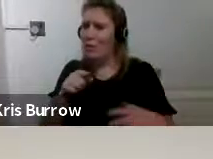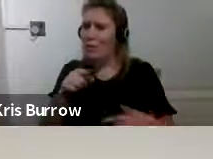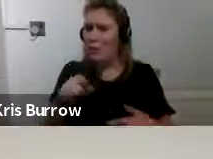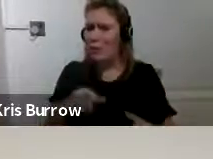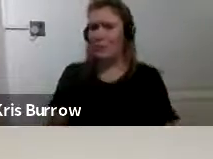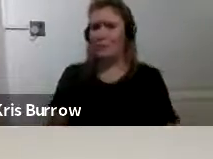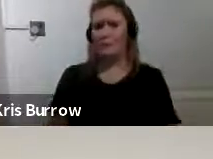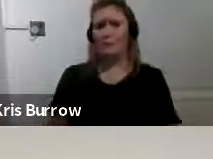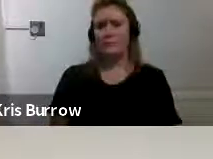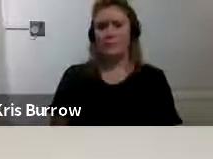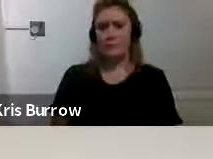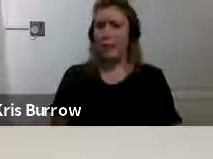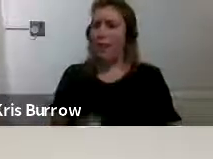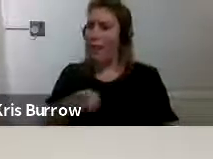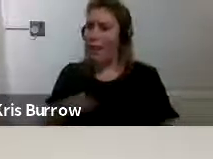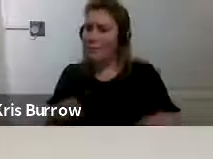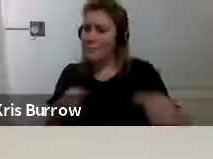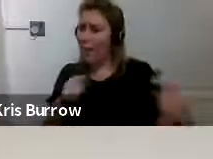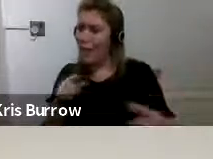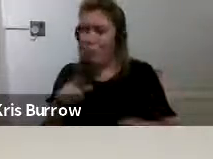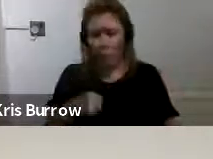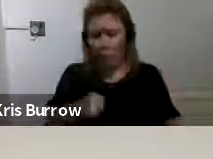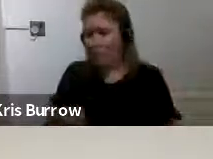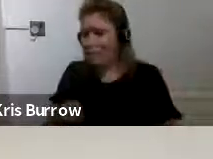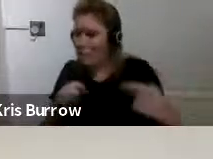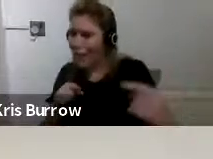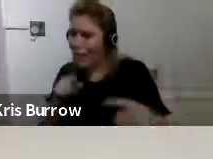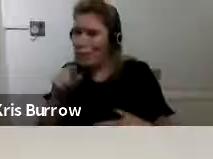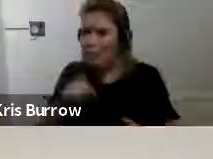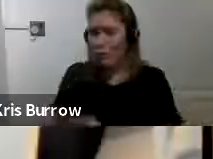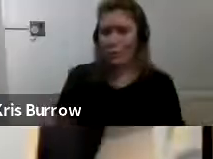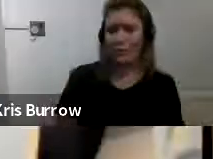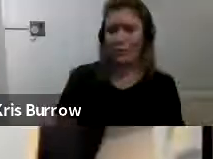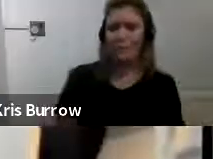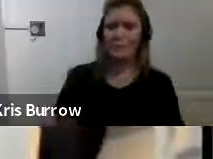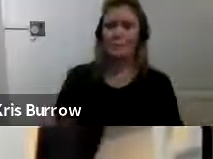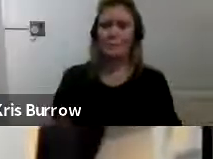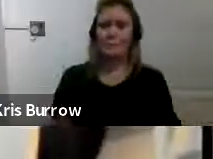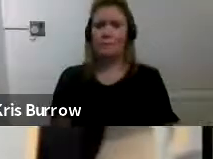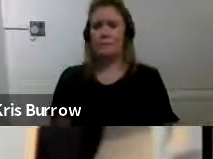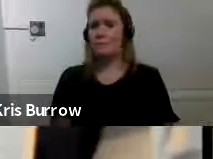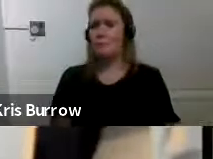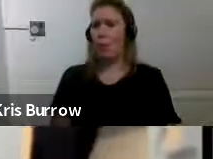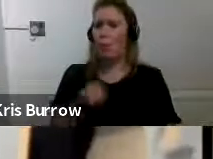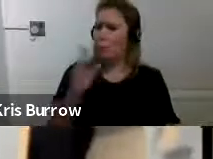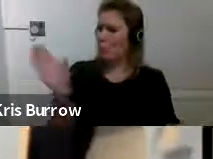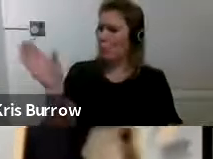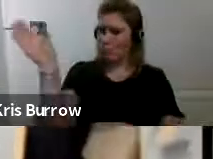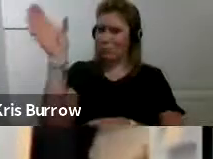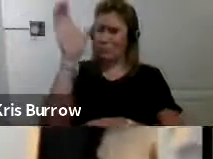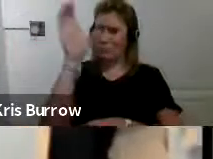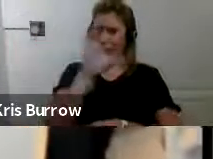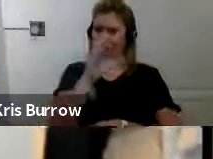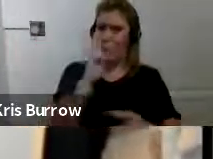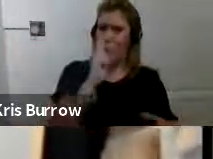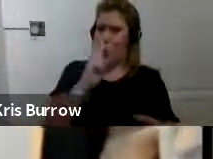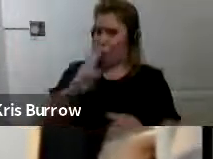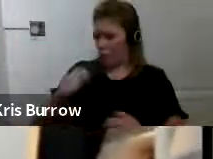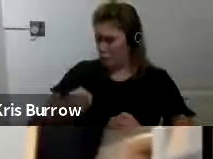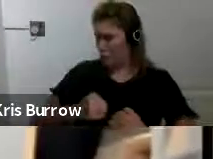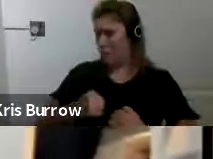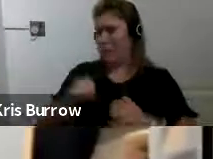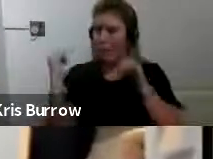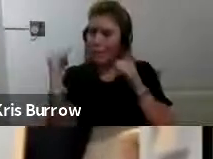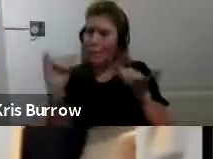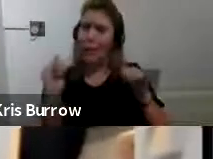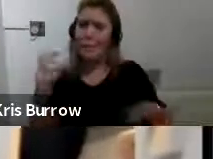dare you, I dare you. All night you're watching me in the party, boy. Every time I